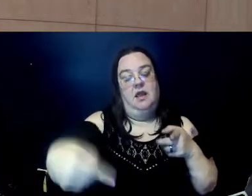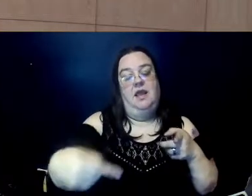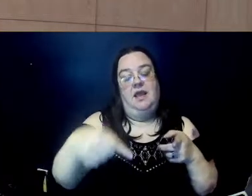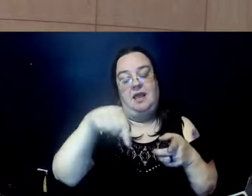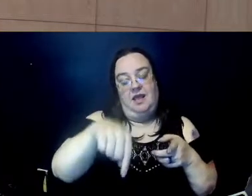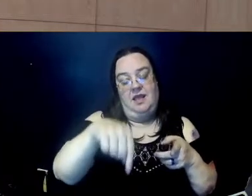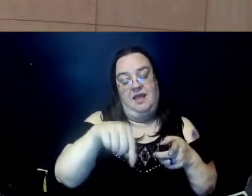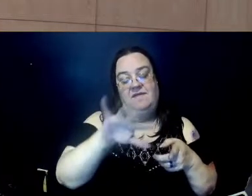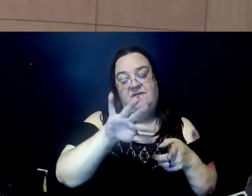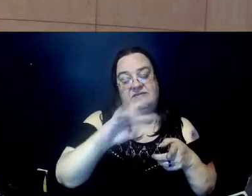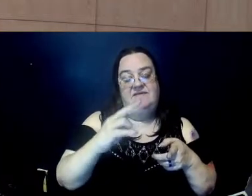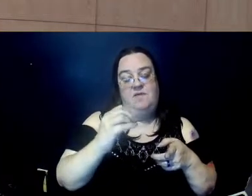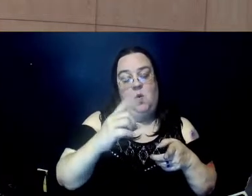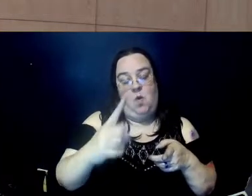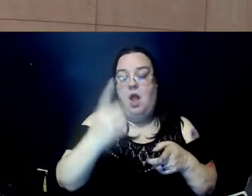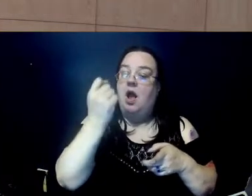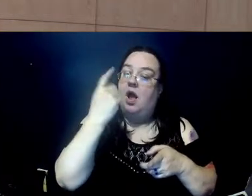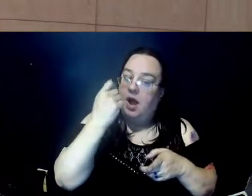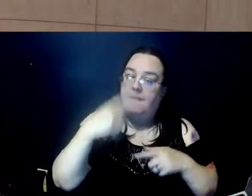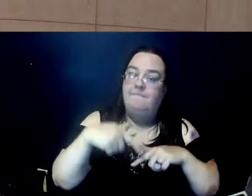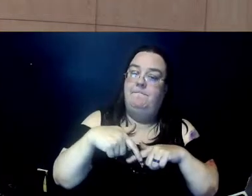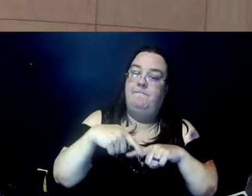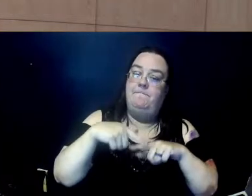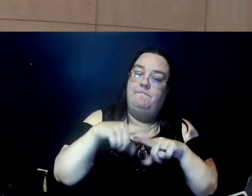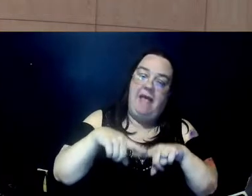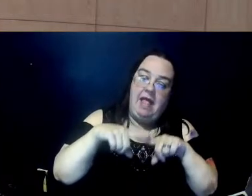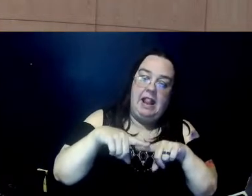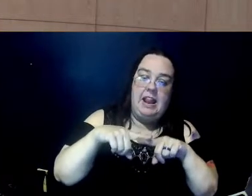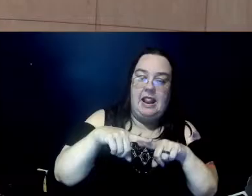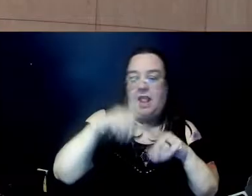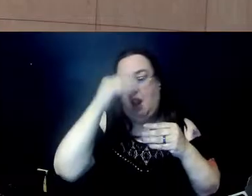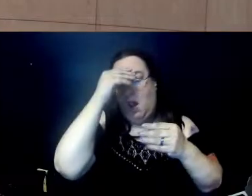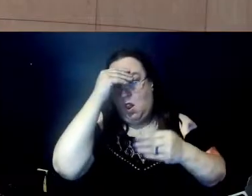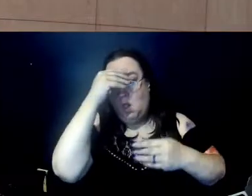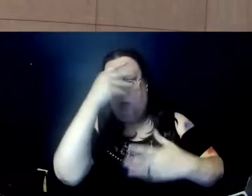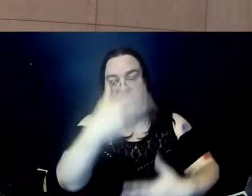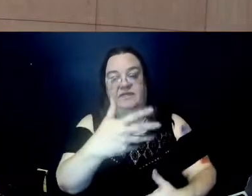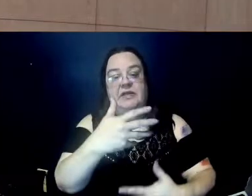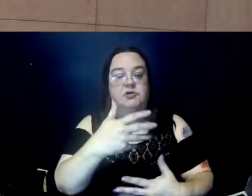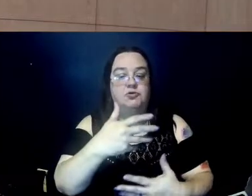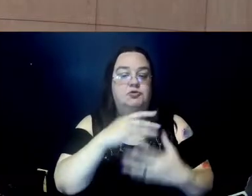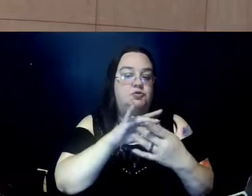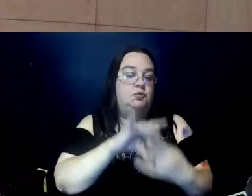5701 pending notification about the